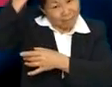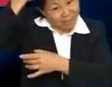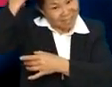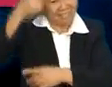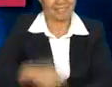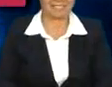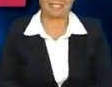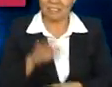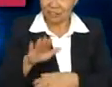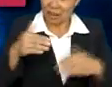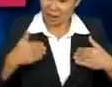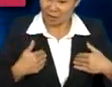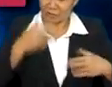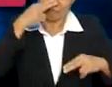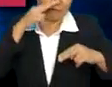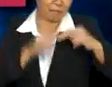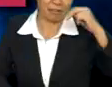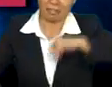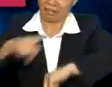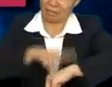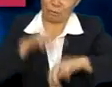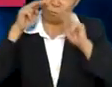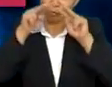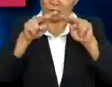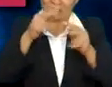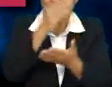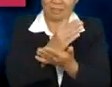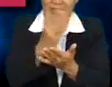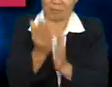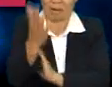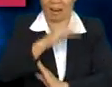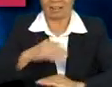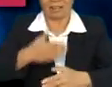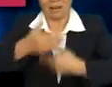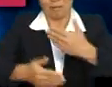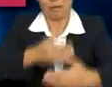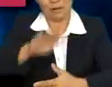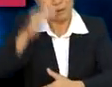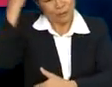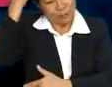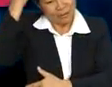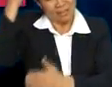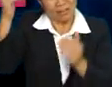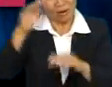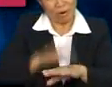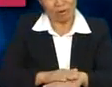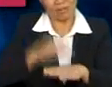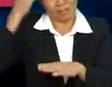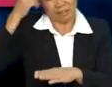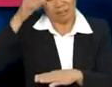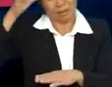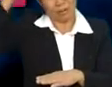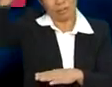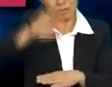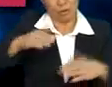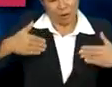mind. You will have a fun time watching the segment and enhancing your knowledge on the